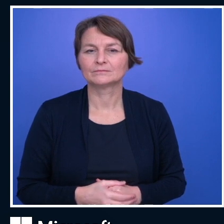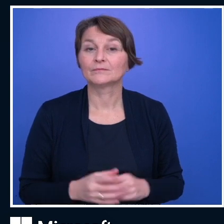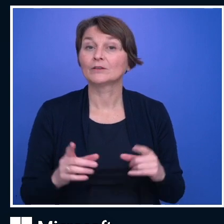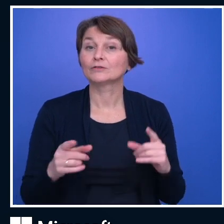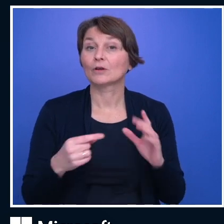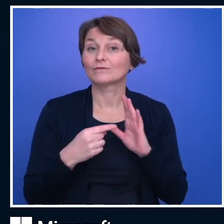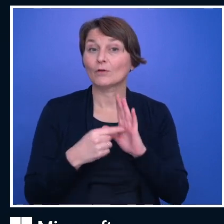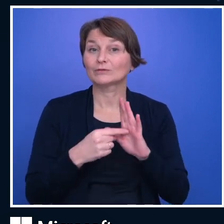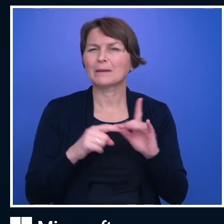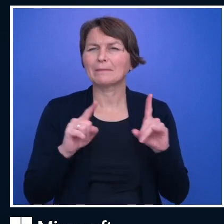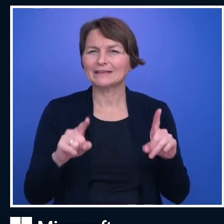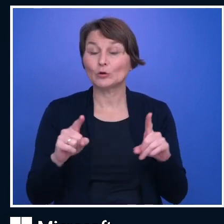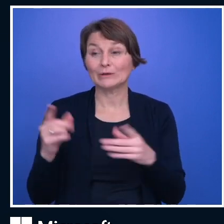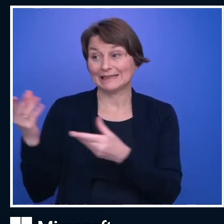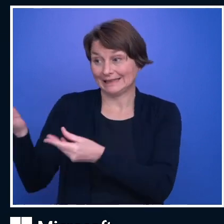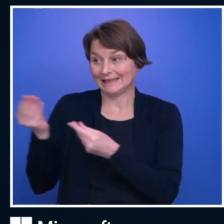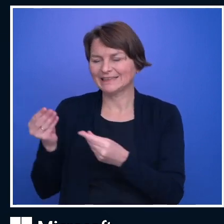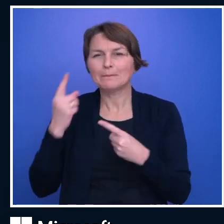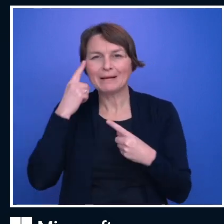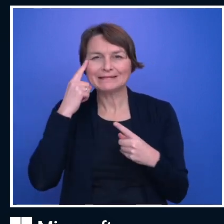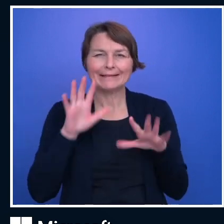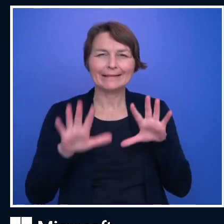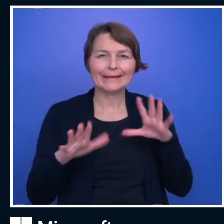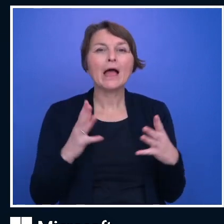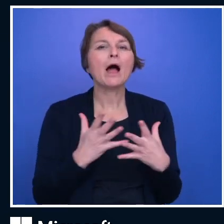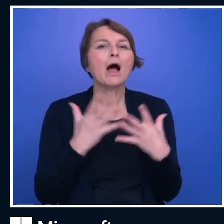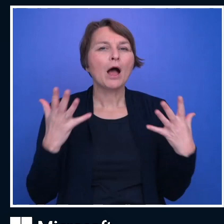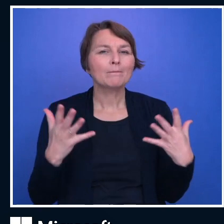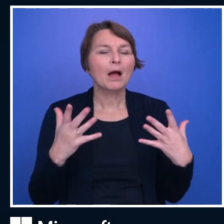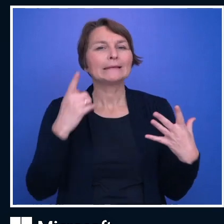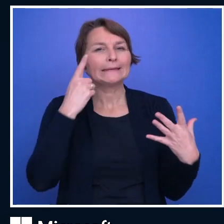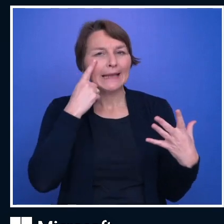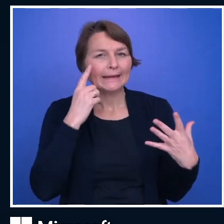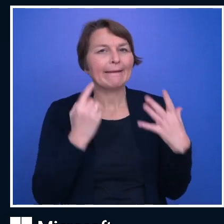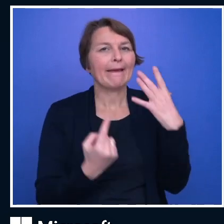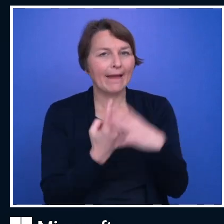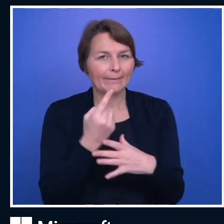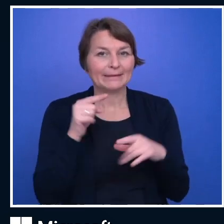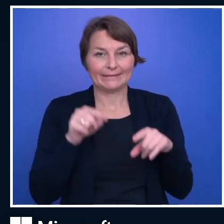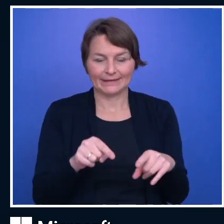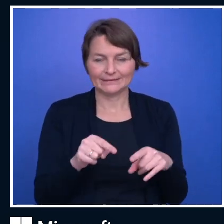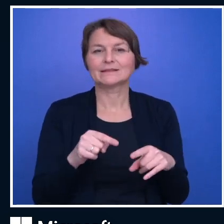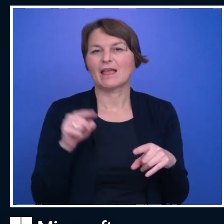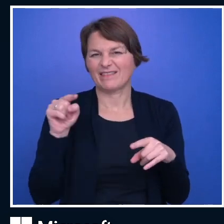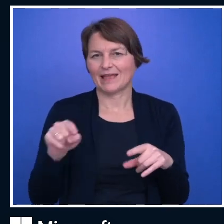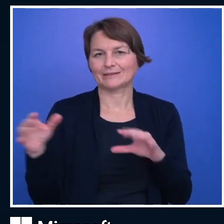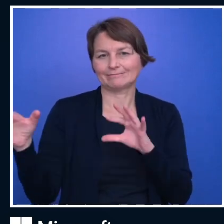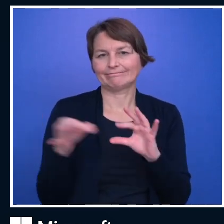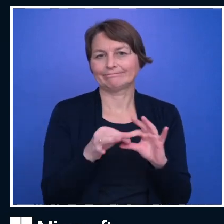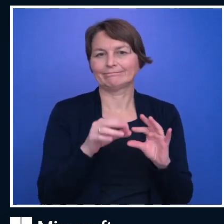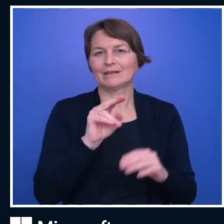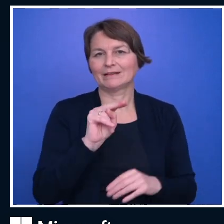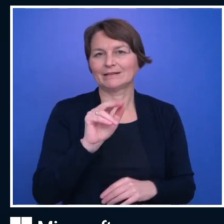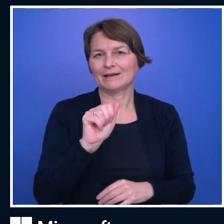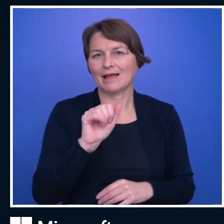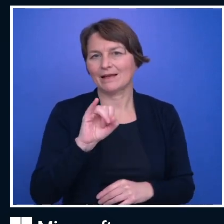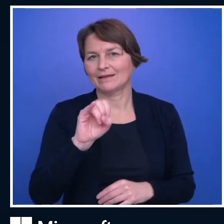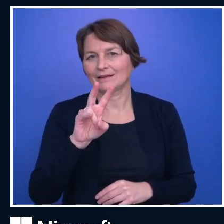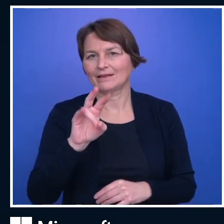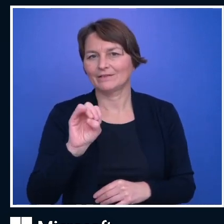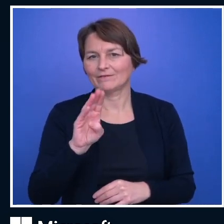you have discrete values, not continuous values. Now, coming to the applications, these are some of the applications